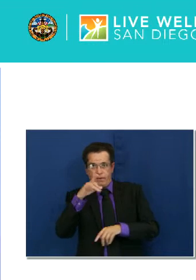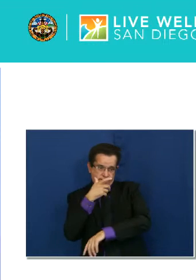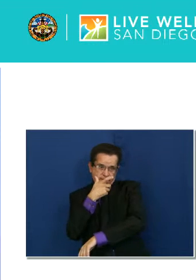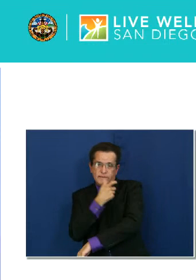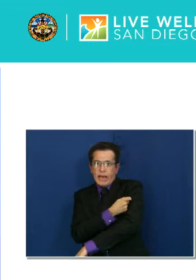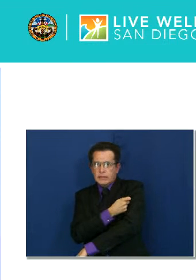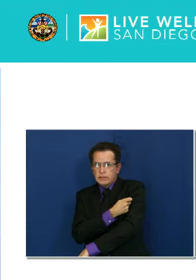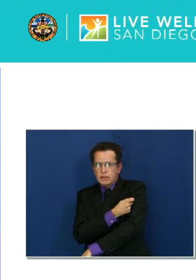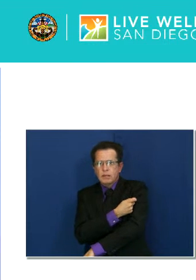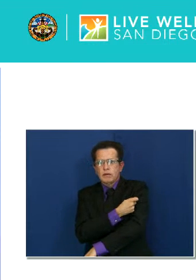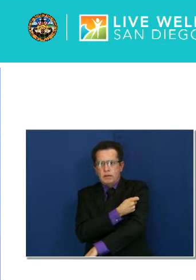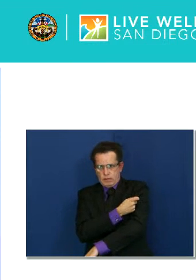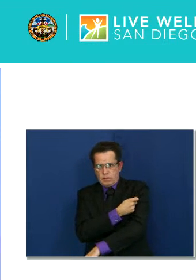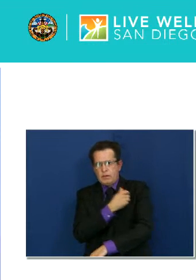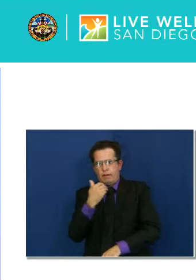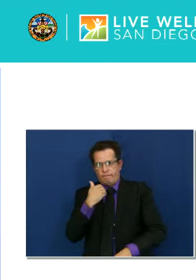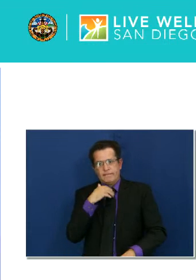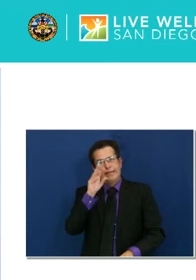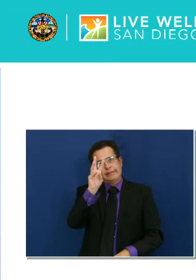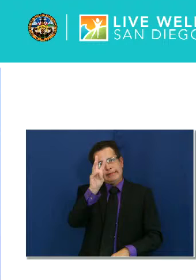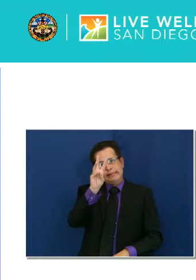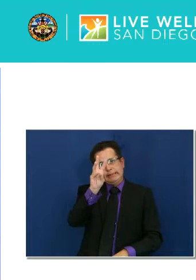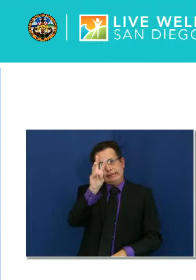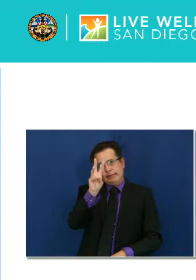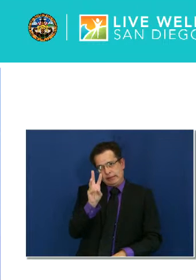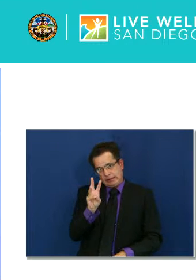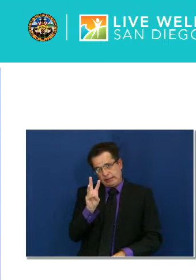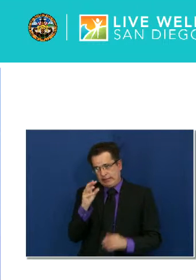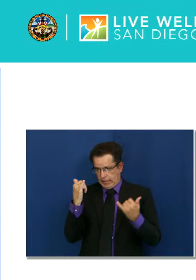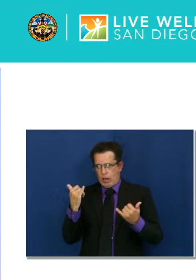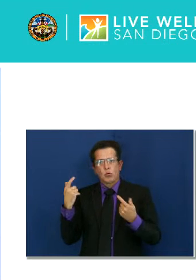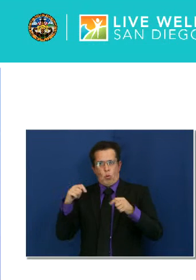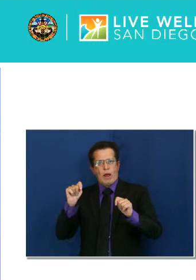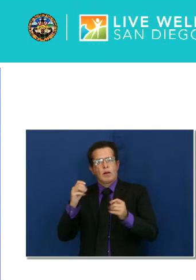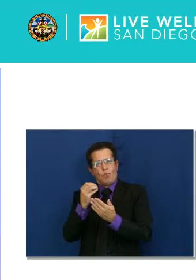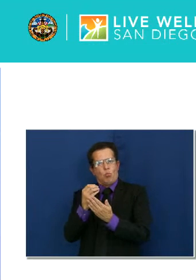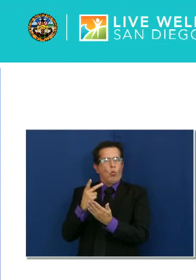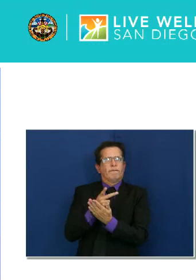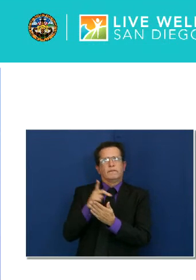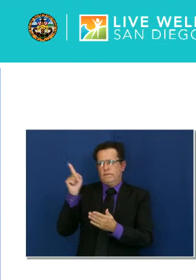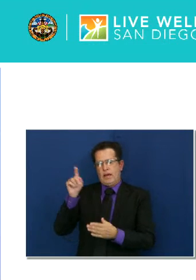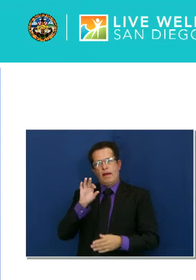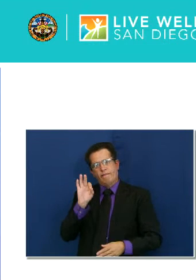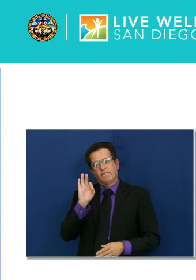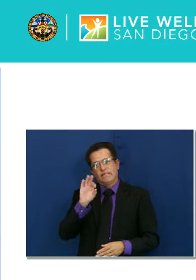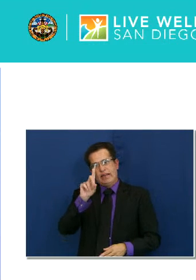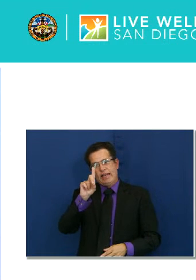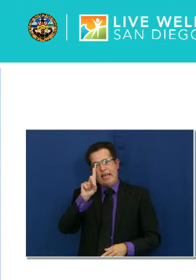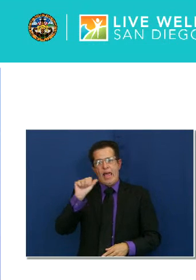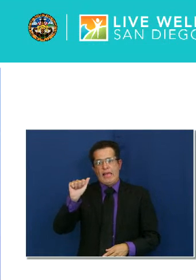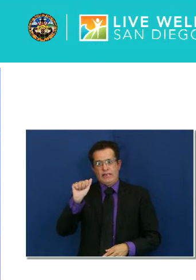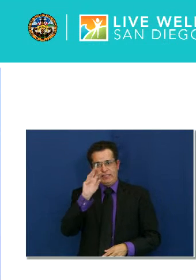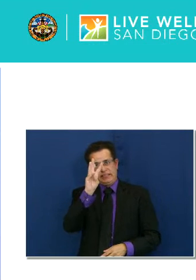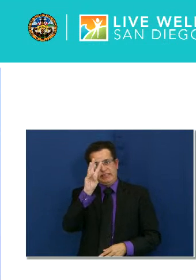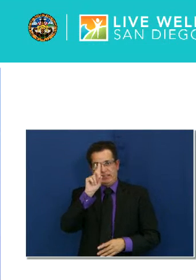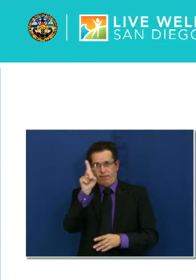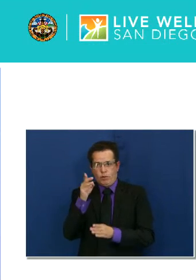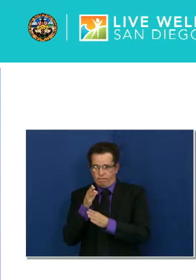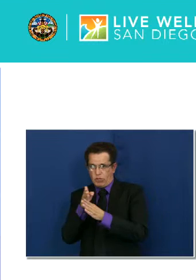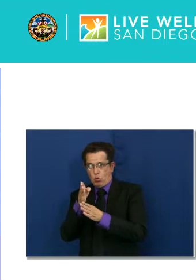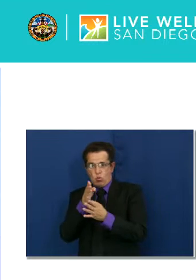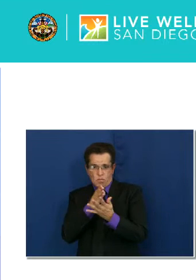vaccine, and there are 6 that are in track to be approved by the FDA, until these vaccines are